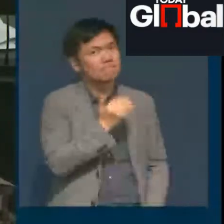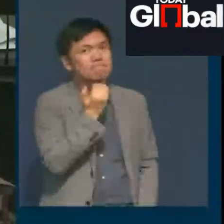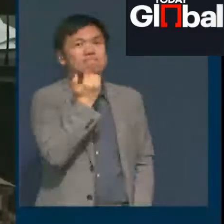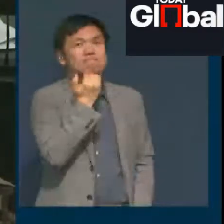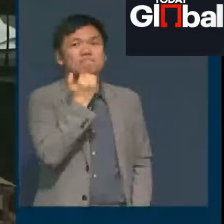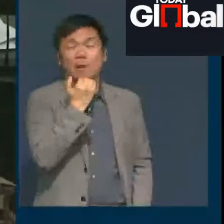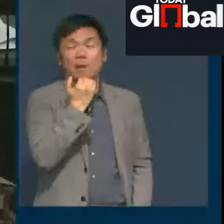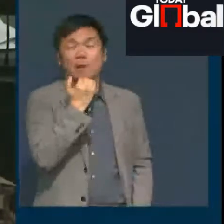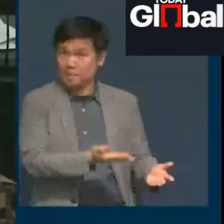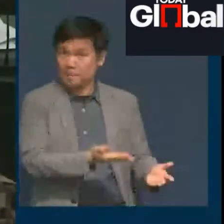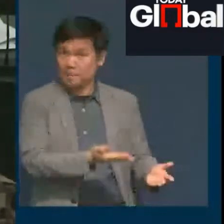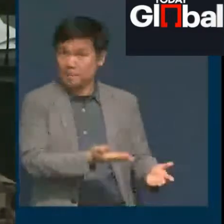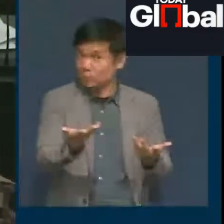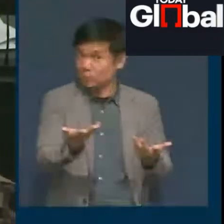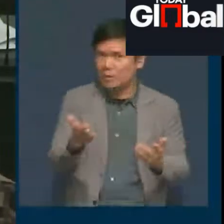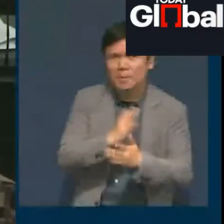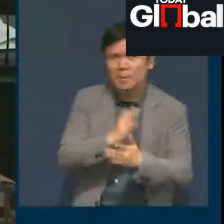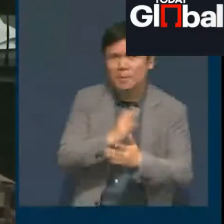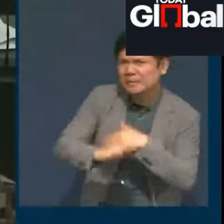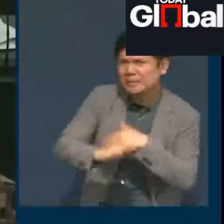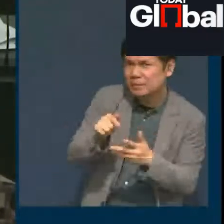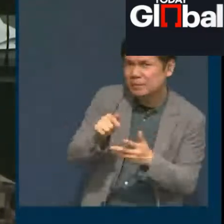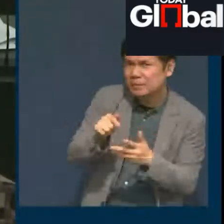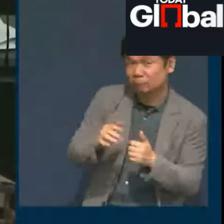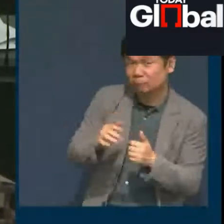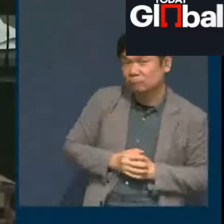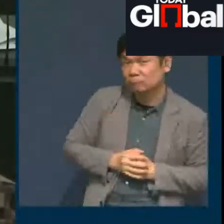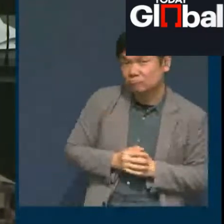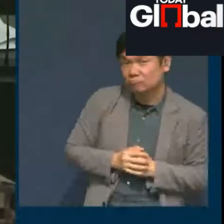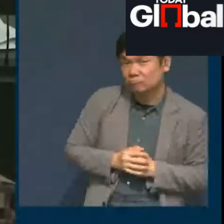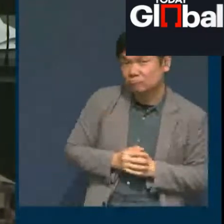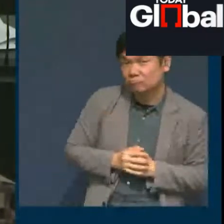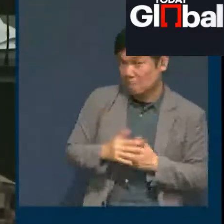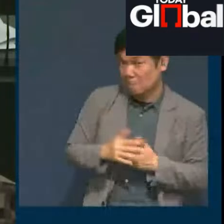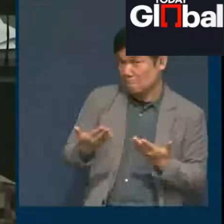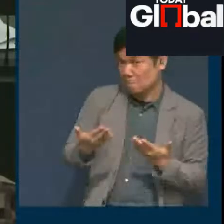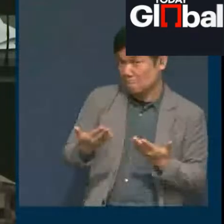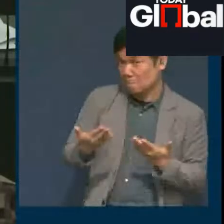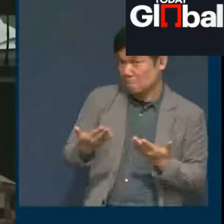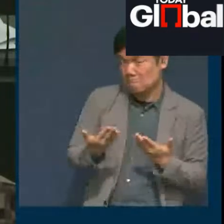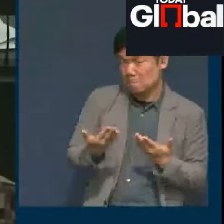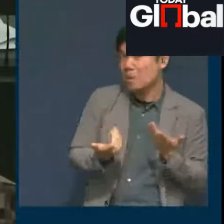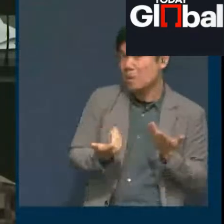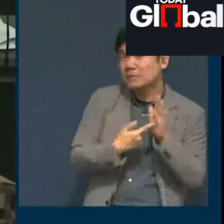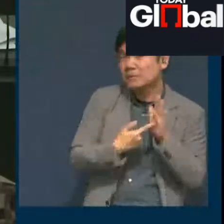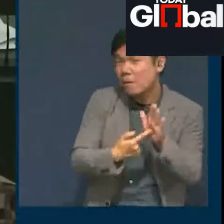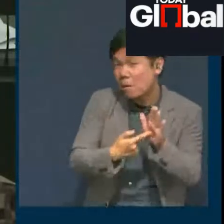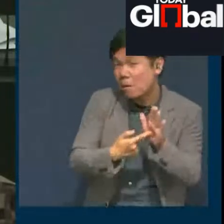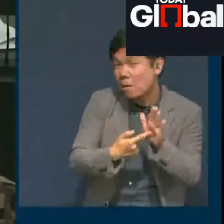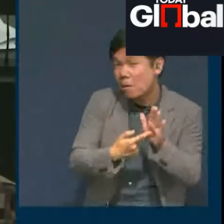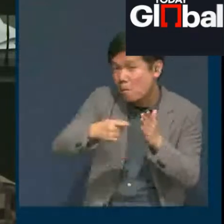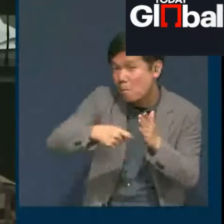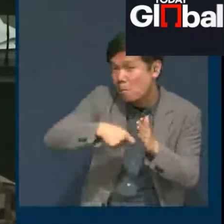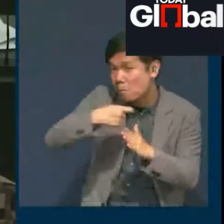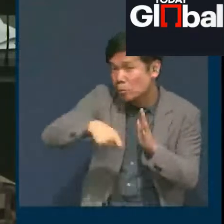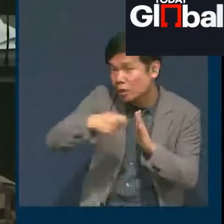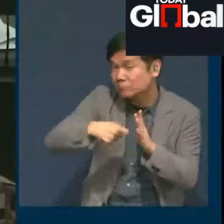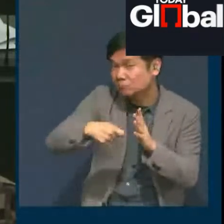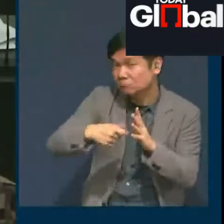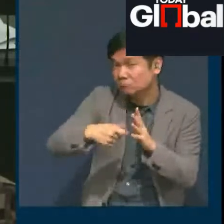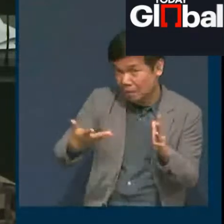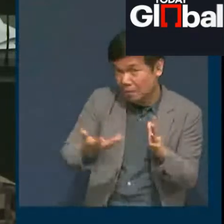What are the projects that have been carried out by the state party to achieve